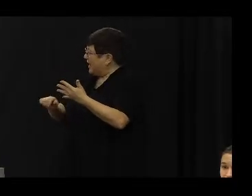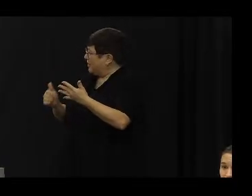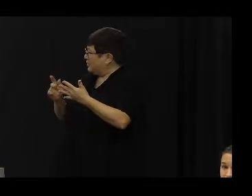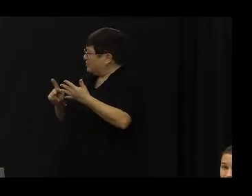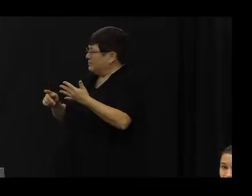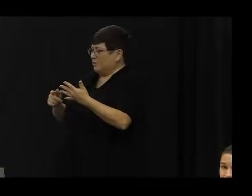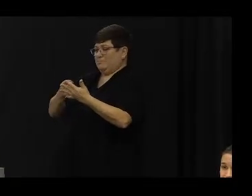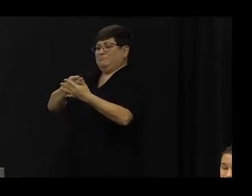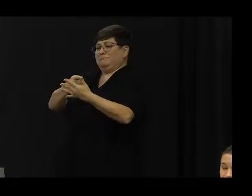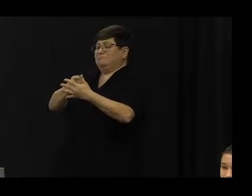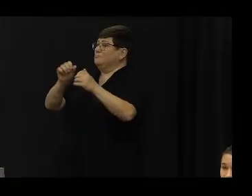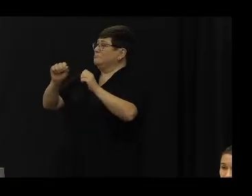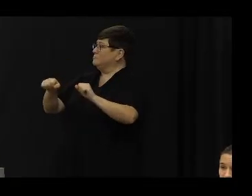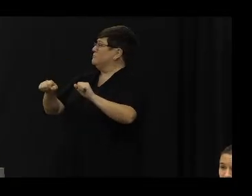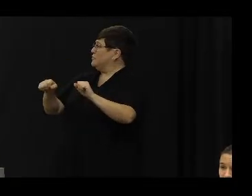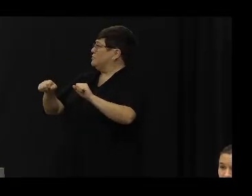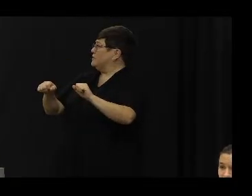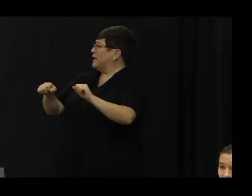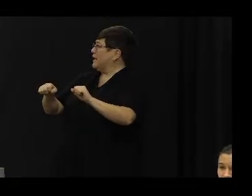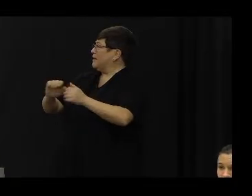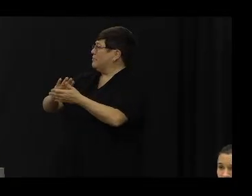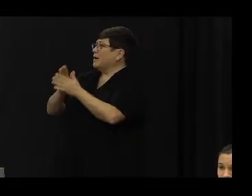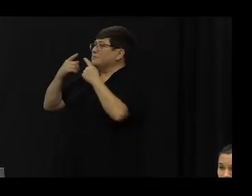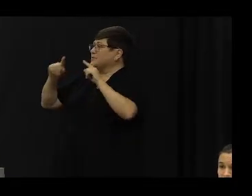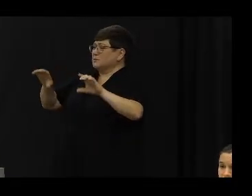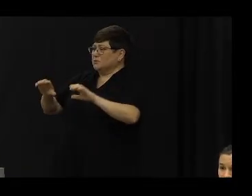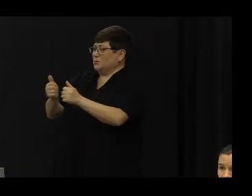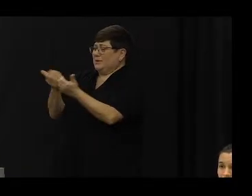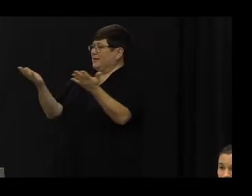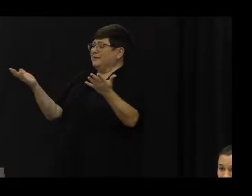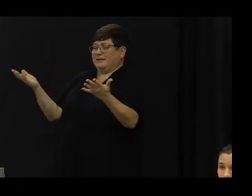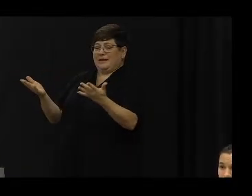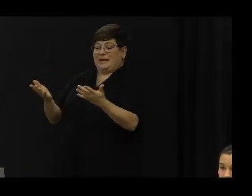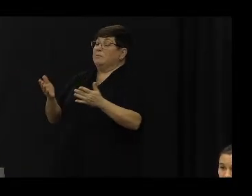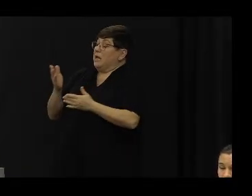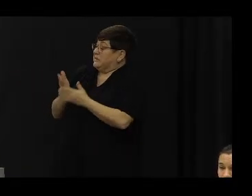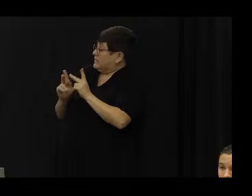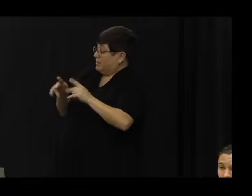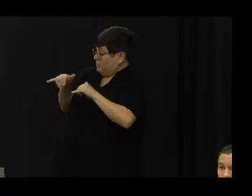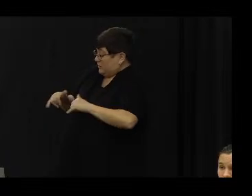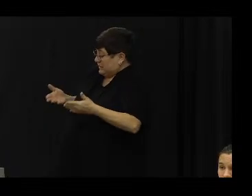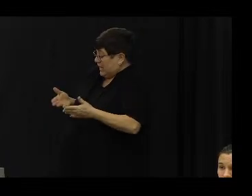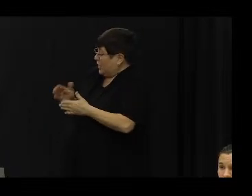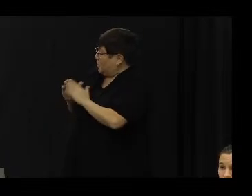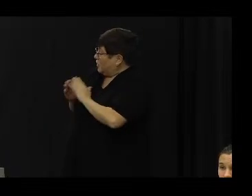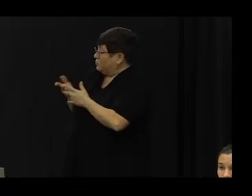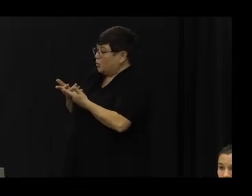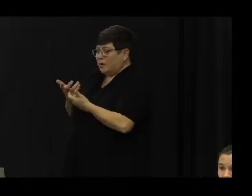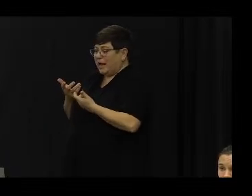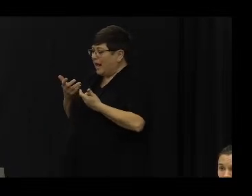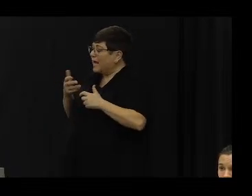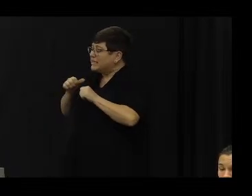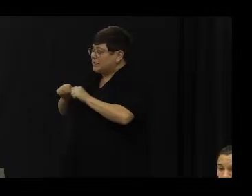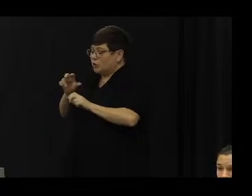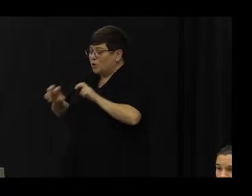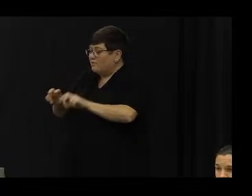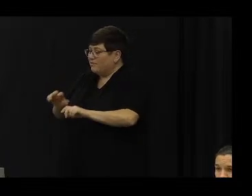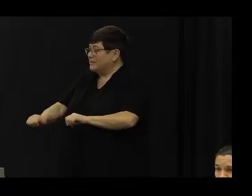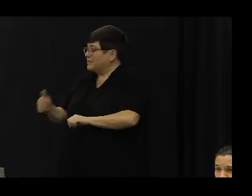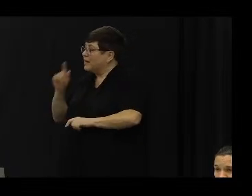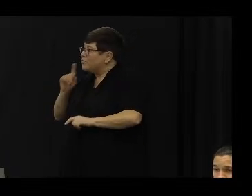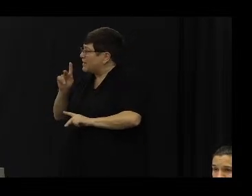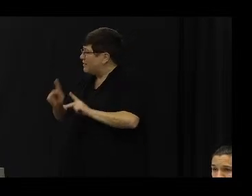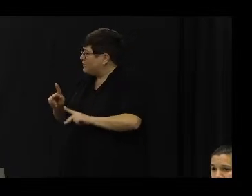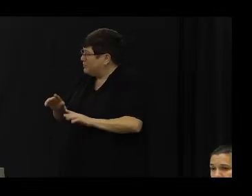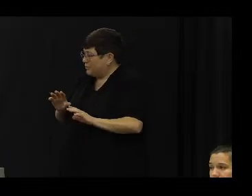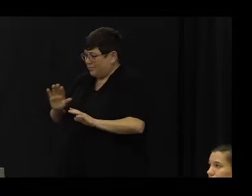gone on to make a difference. And some people stay here in their community and they make a difference investing in people's lives. So